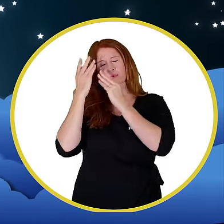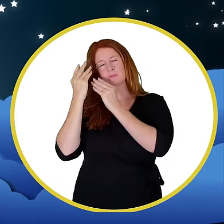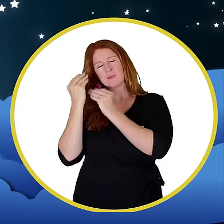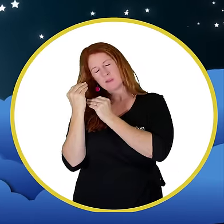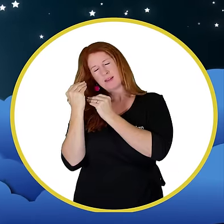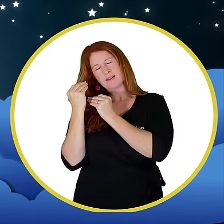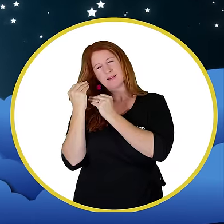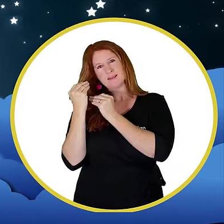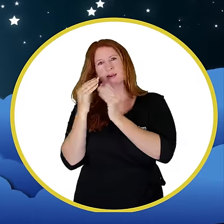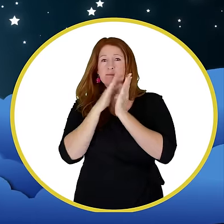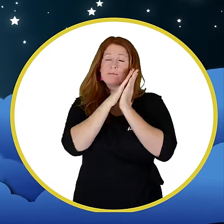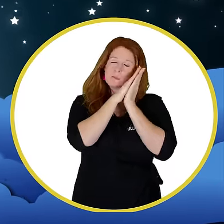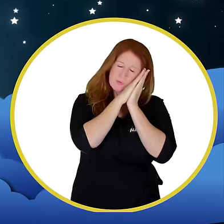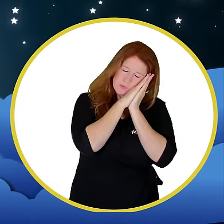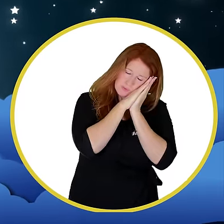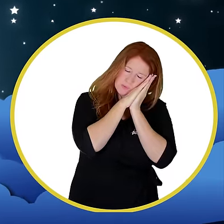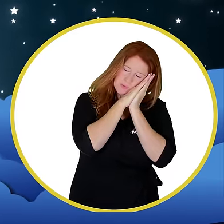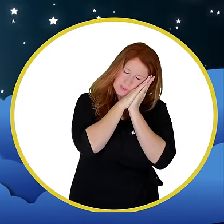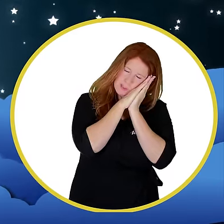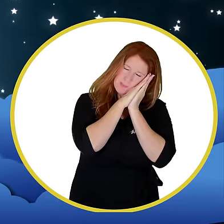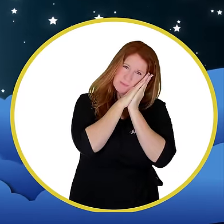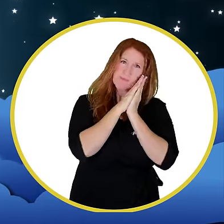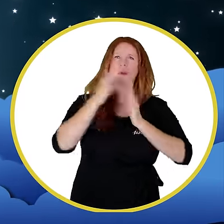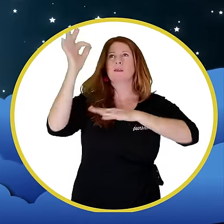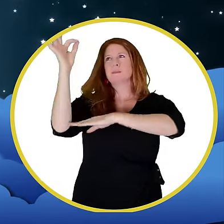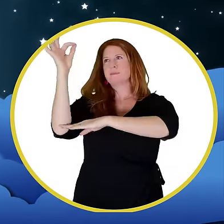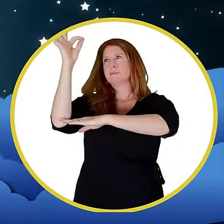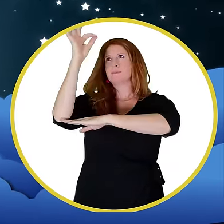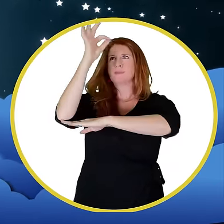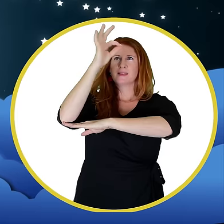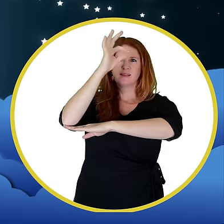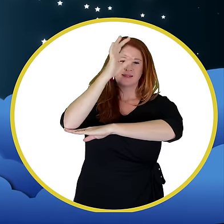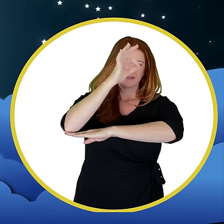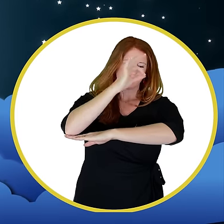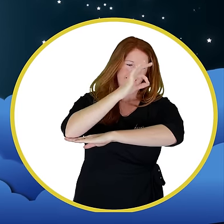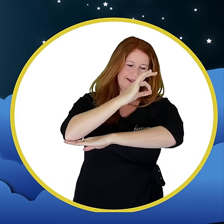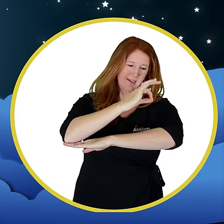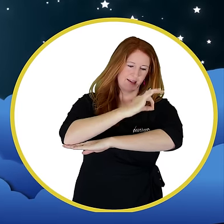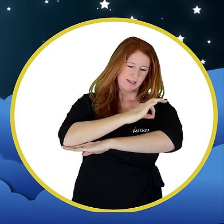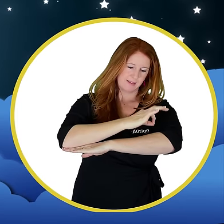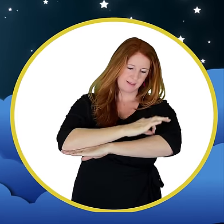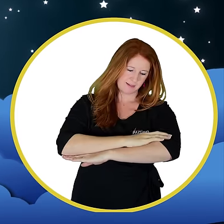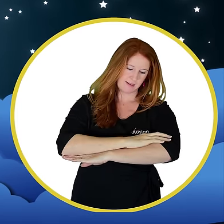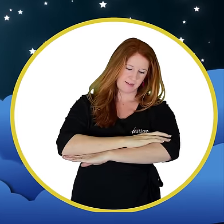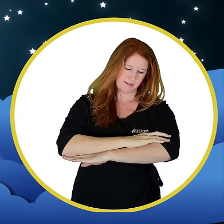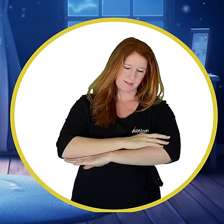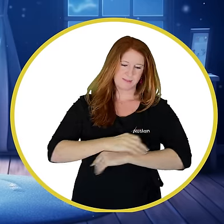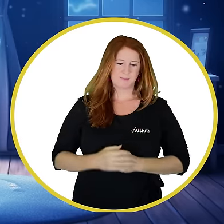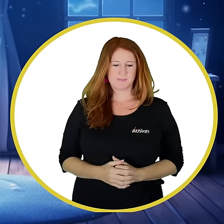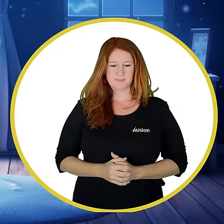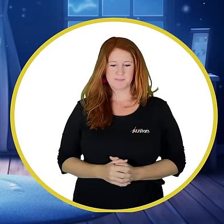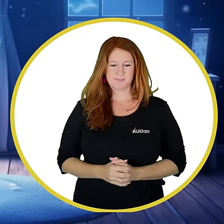Close your eyes and go to sleep. The day is nearly